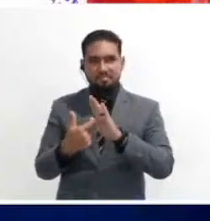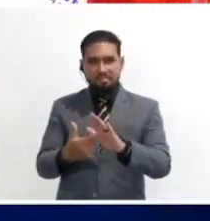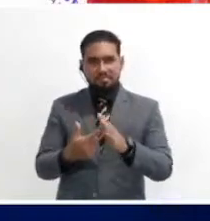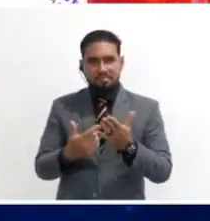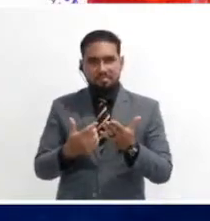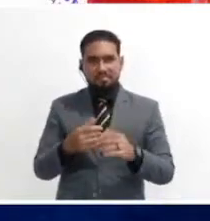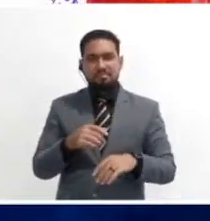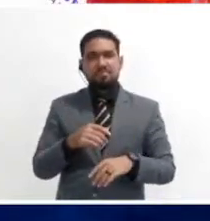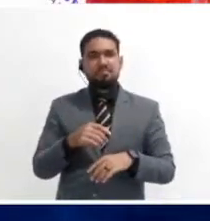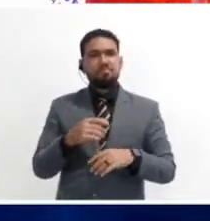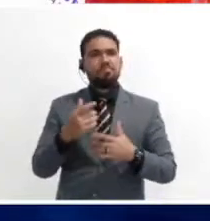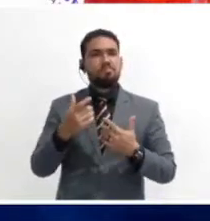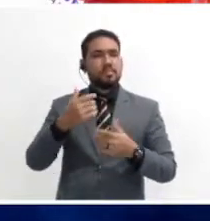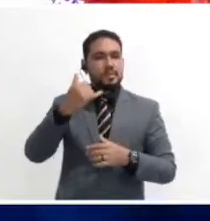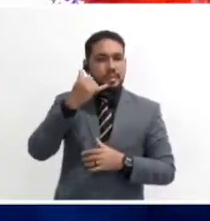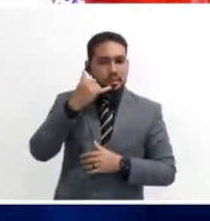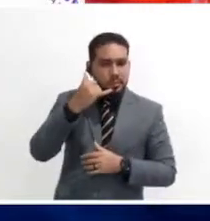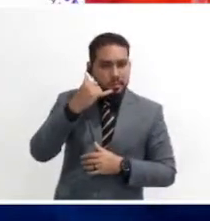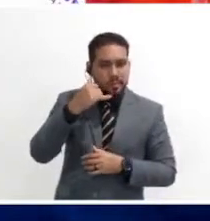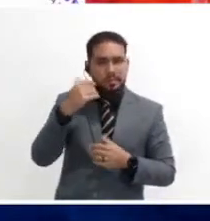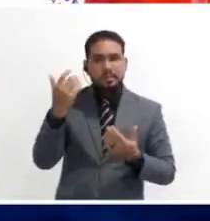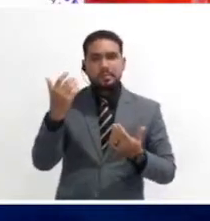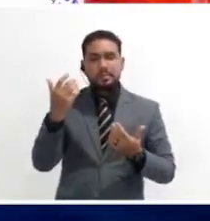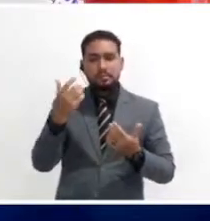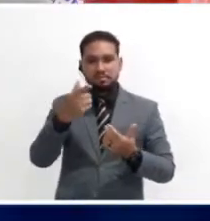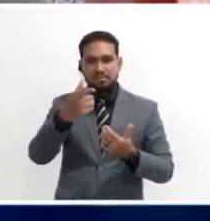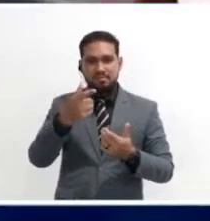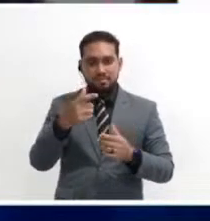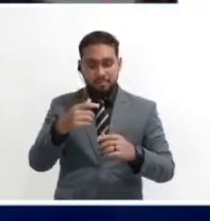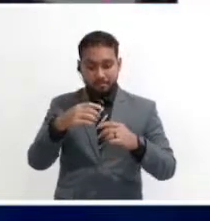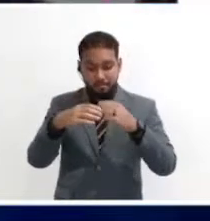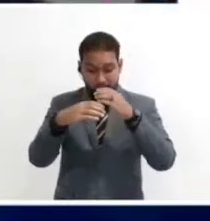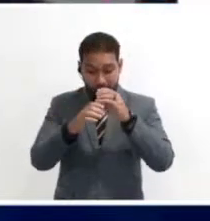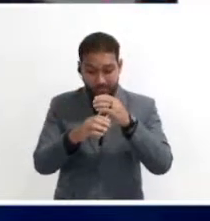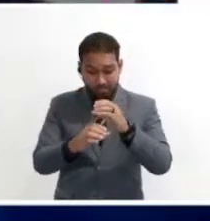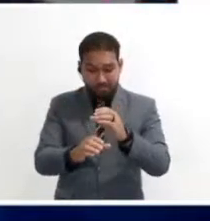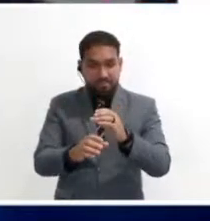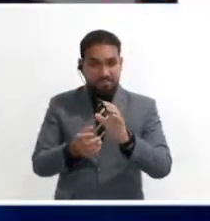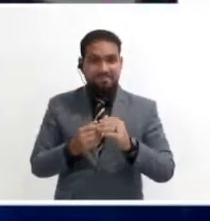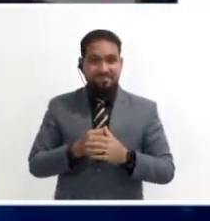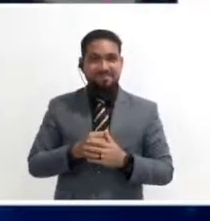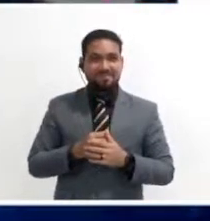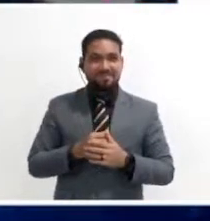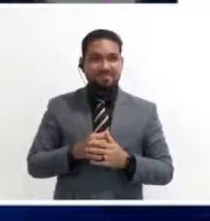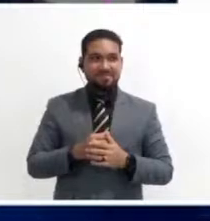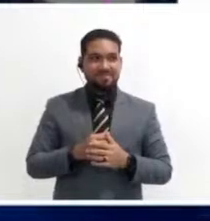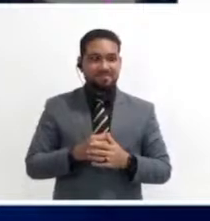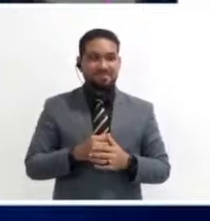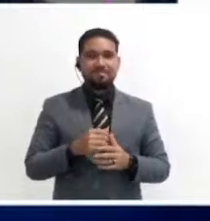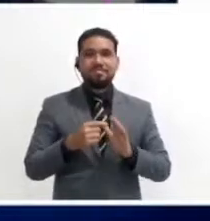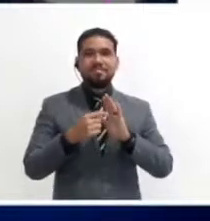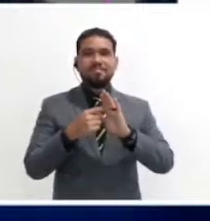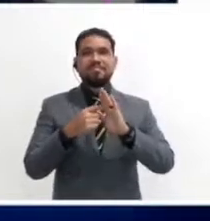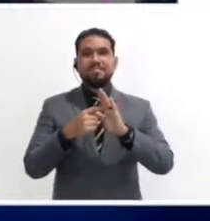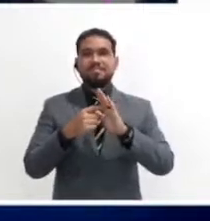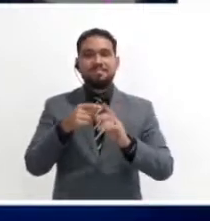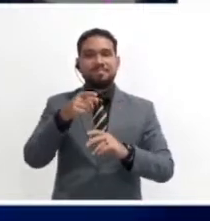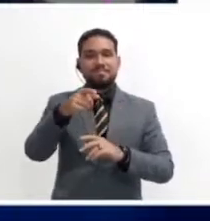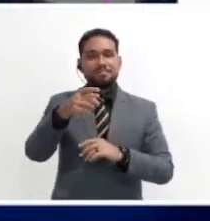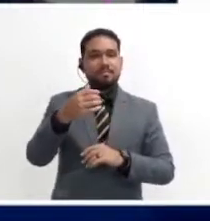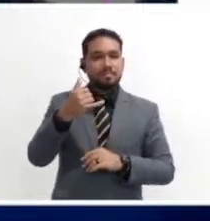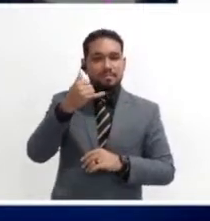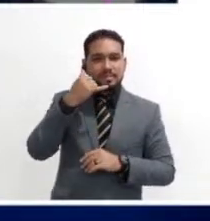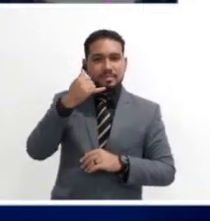So, when you tilt your phone and your phone reacts, this is what's the sensor that's being able to understand